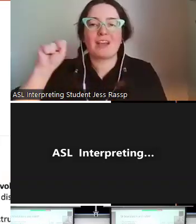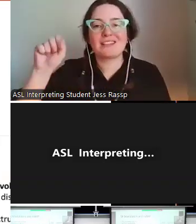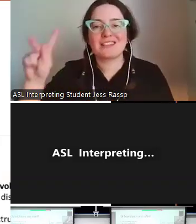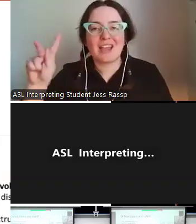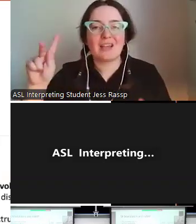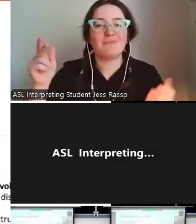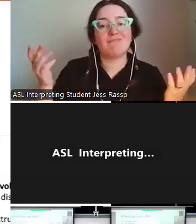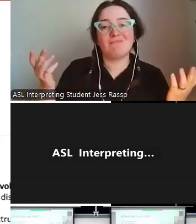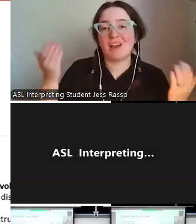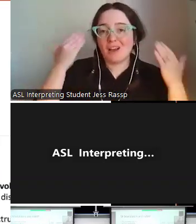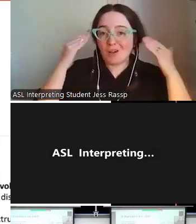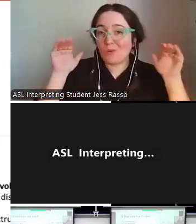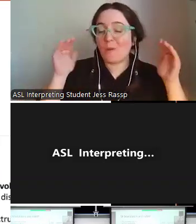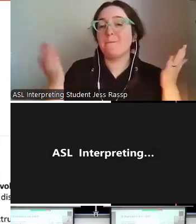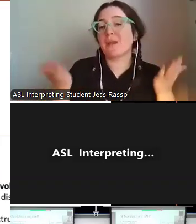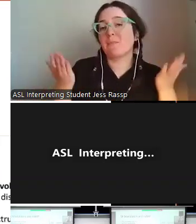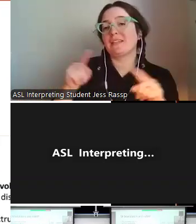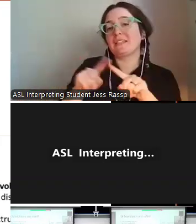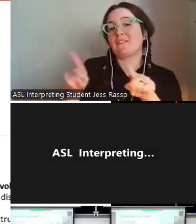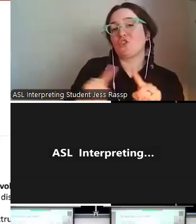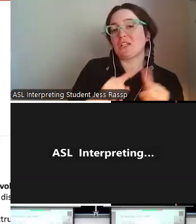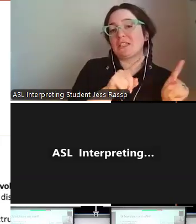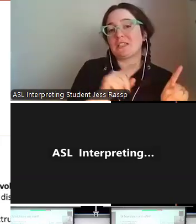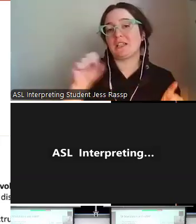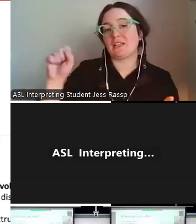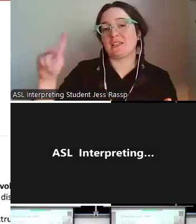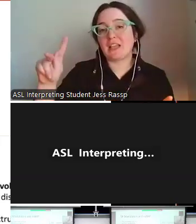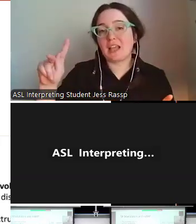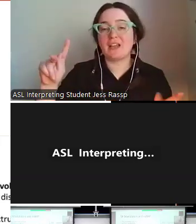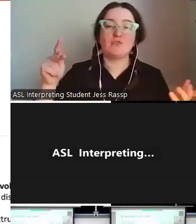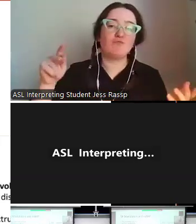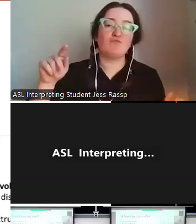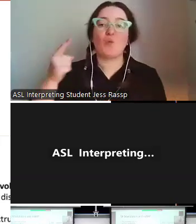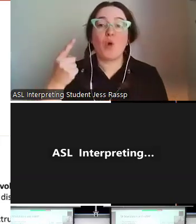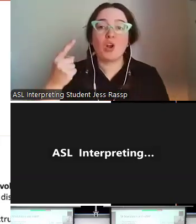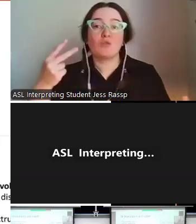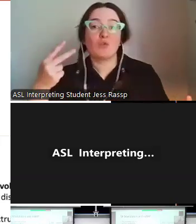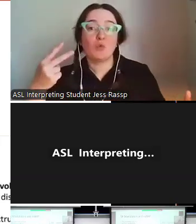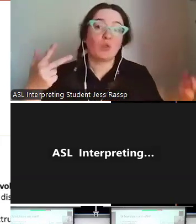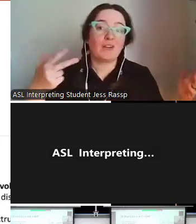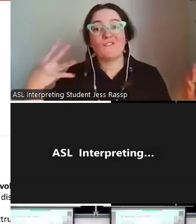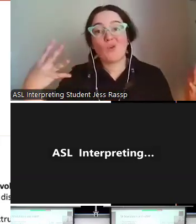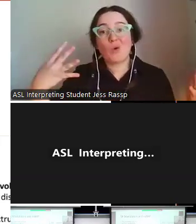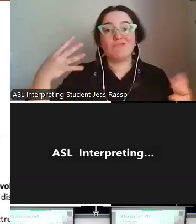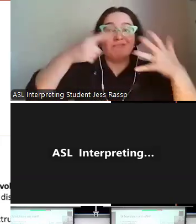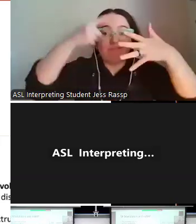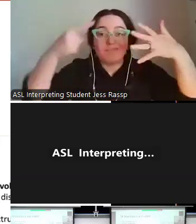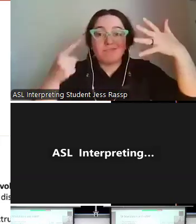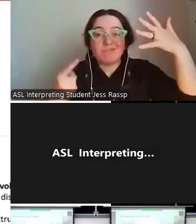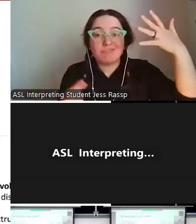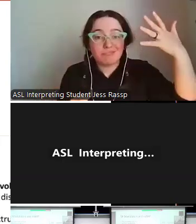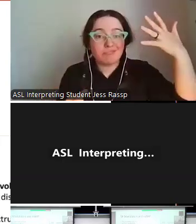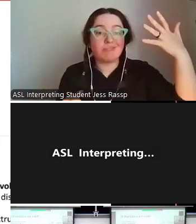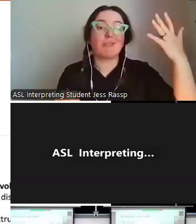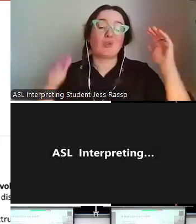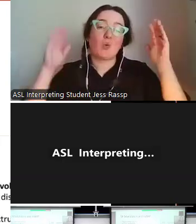different SK somewhere else. It might not be SK2, it might be SK3 or 1 or 4, right? So hopefully that answers your